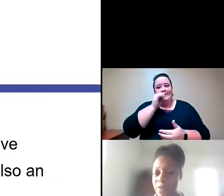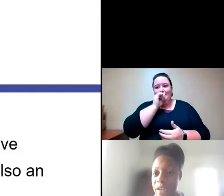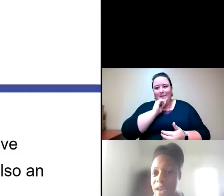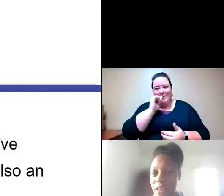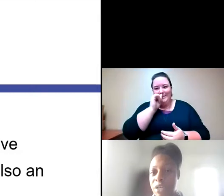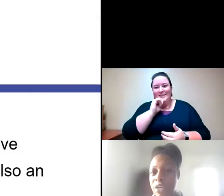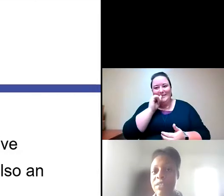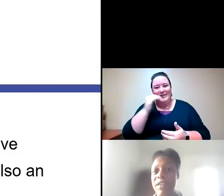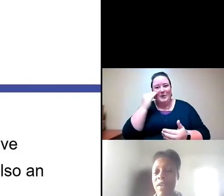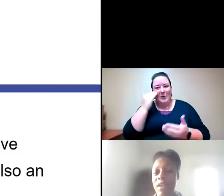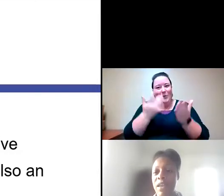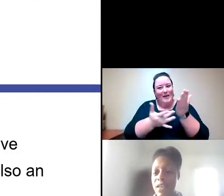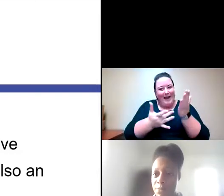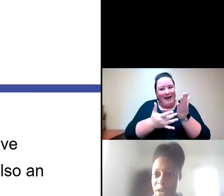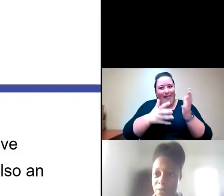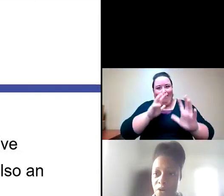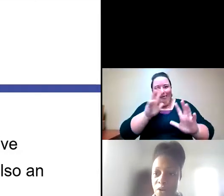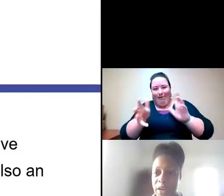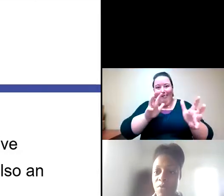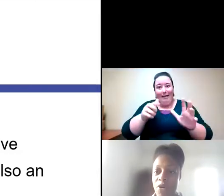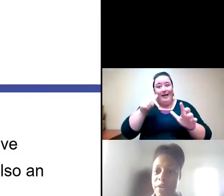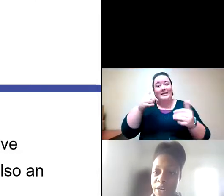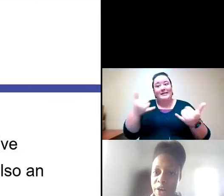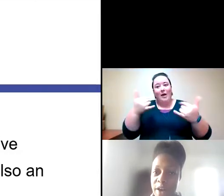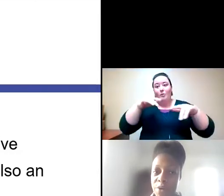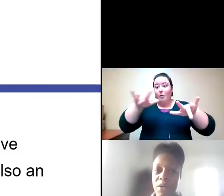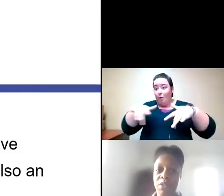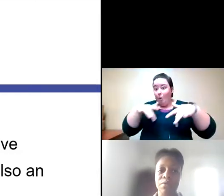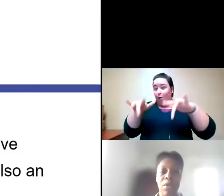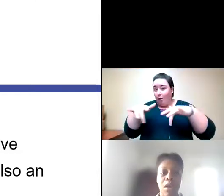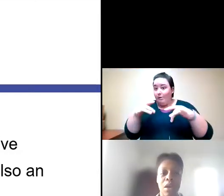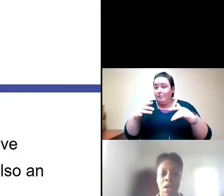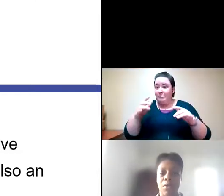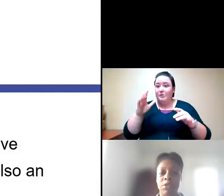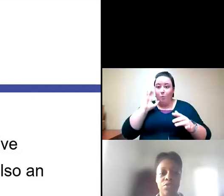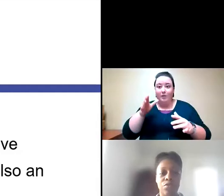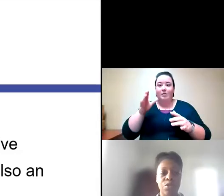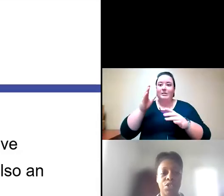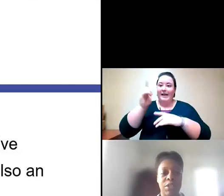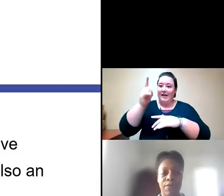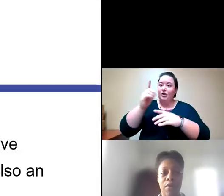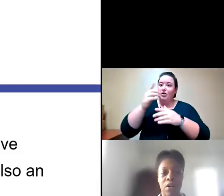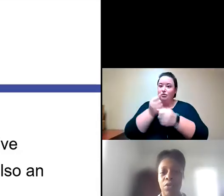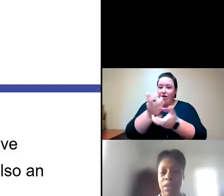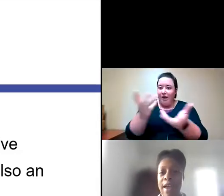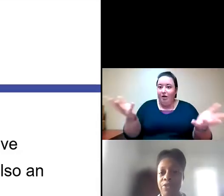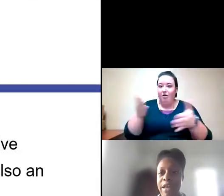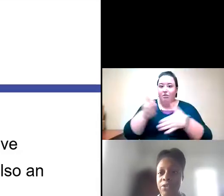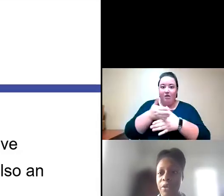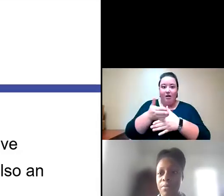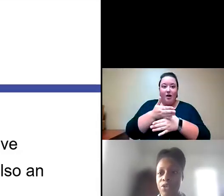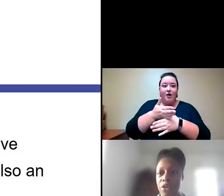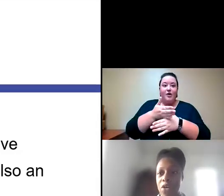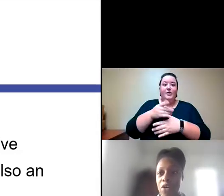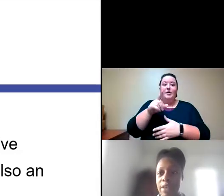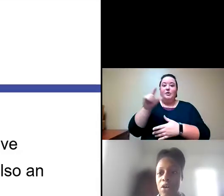with technology. This event is being recorded and will be shared afterwards. Zoom should default to a live